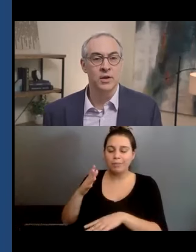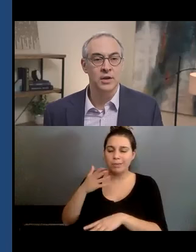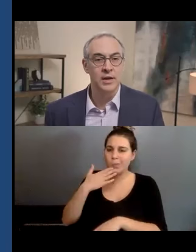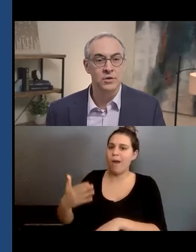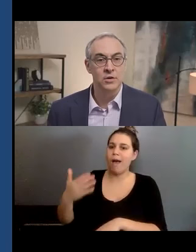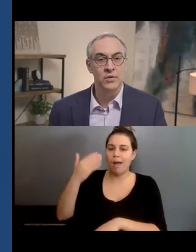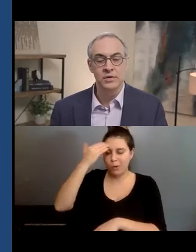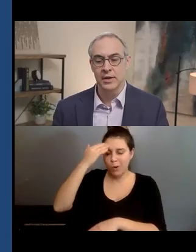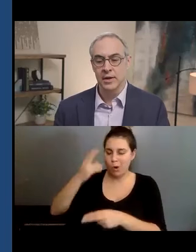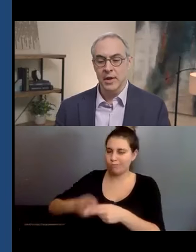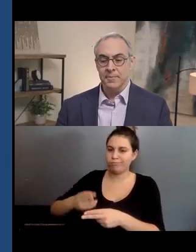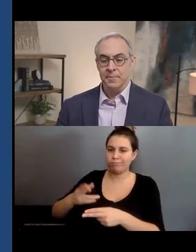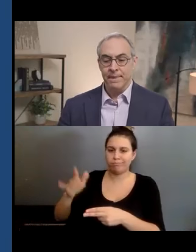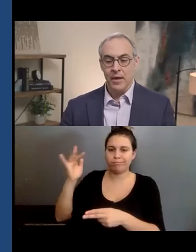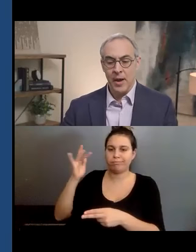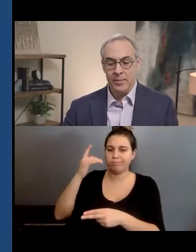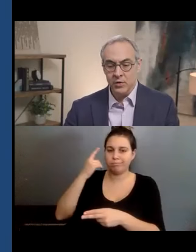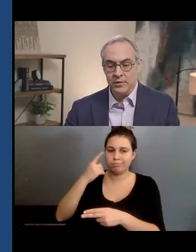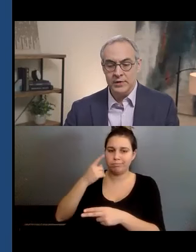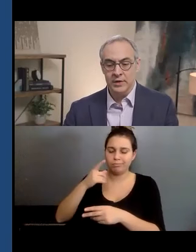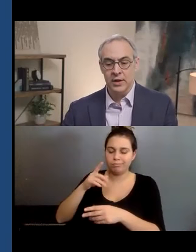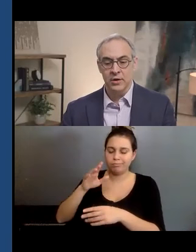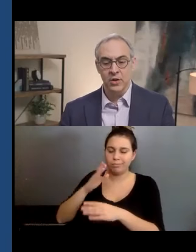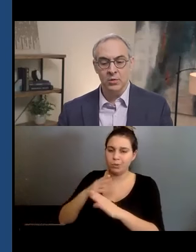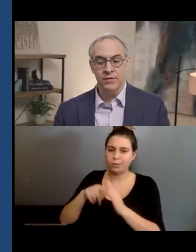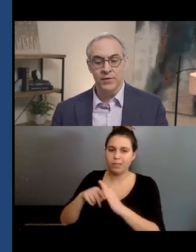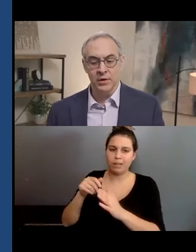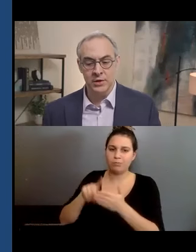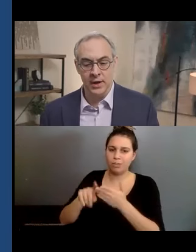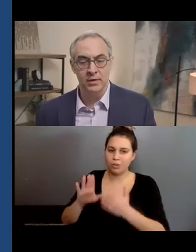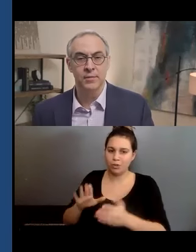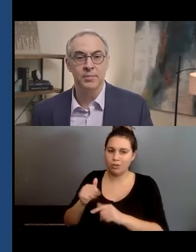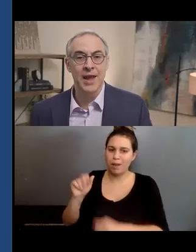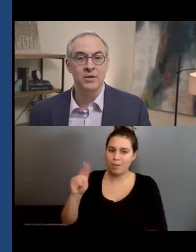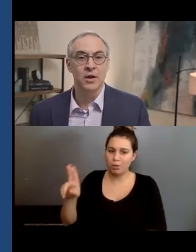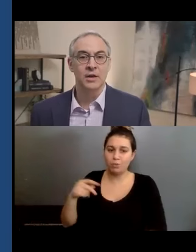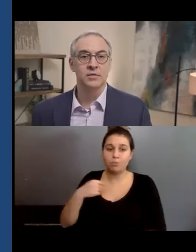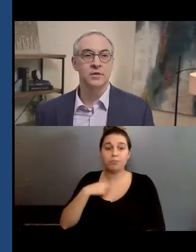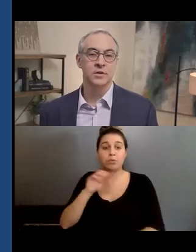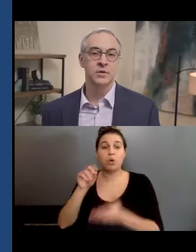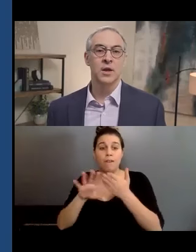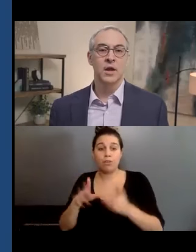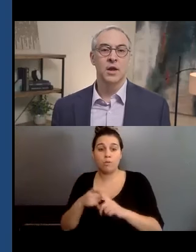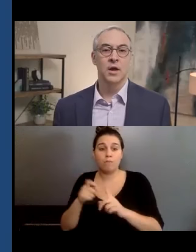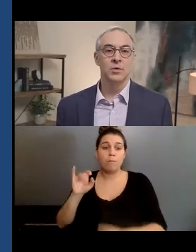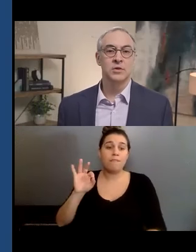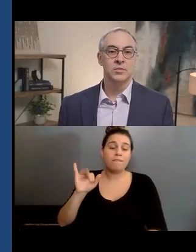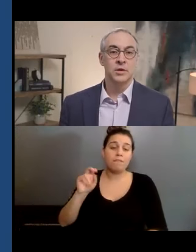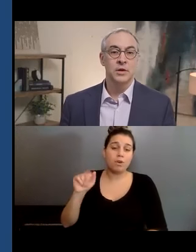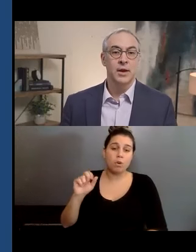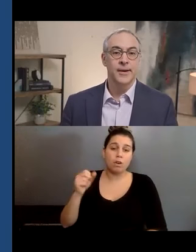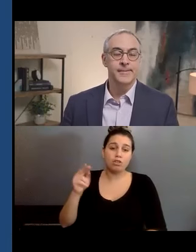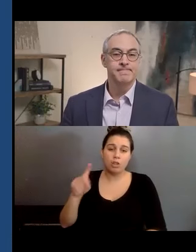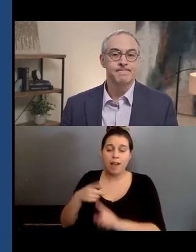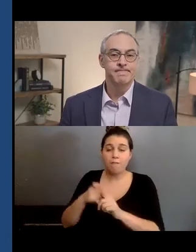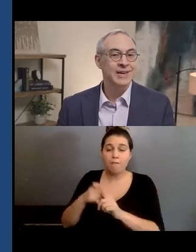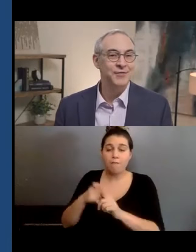from Australia National University. I'm a co-investigator along with Fiona Shand from the Black Dog Institute, which is a